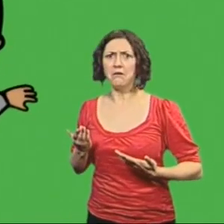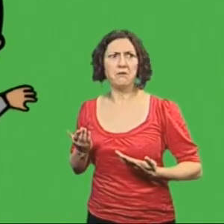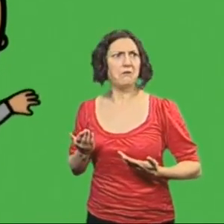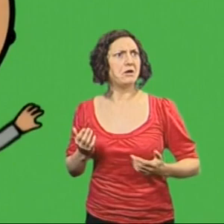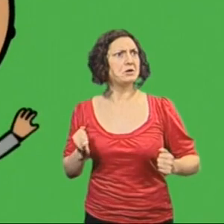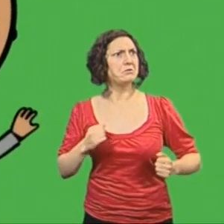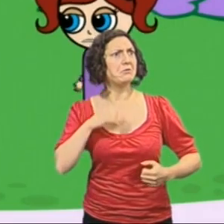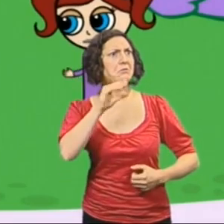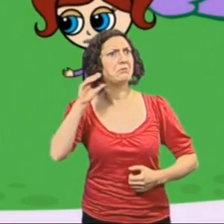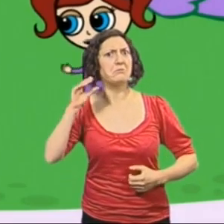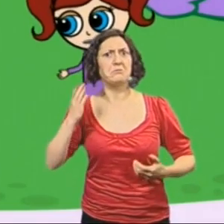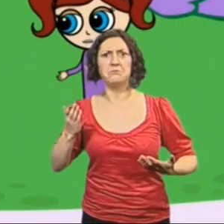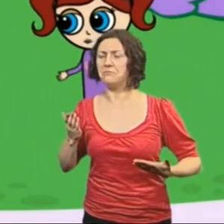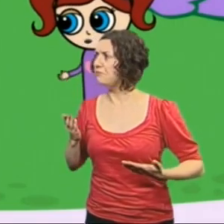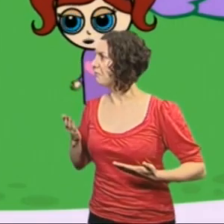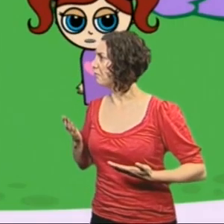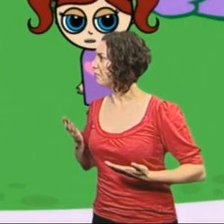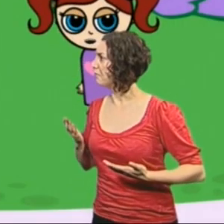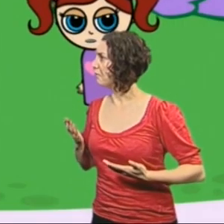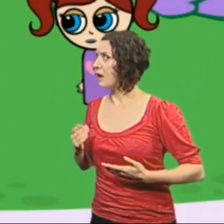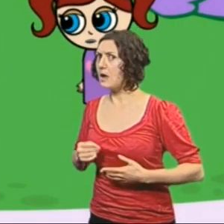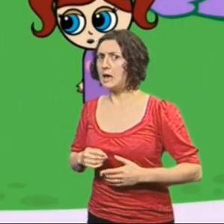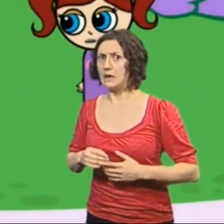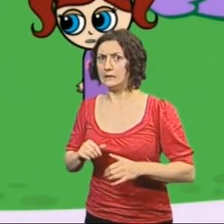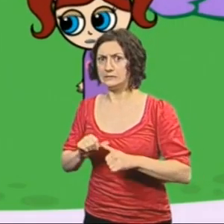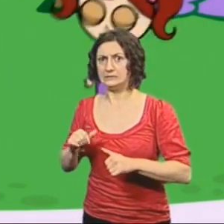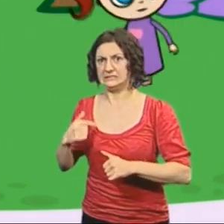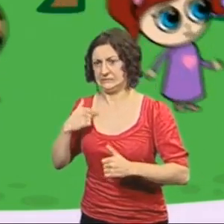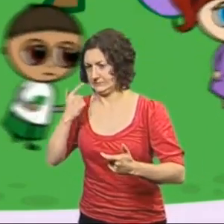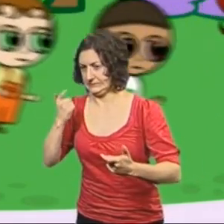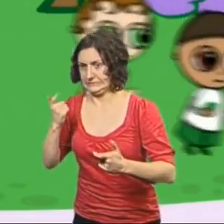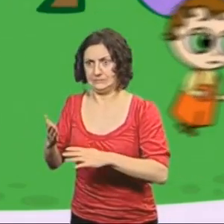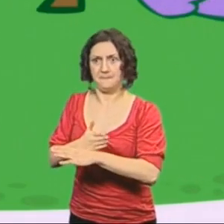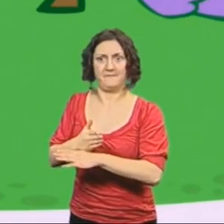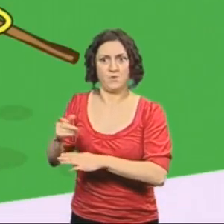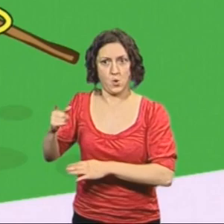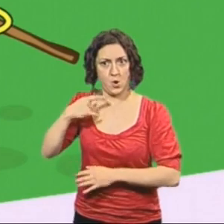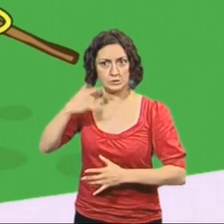Why hasn't it come back? We better find it before Gabrielle's next Halo inspection.